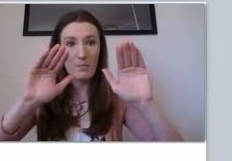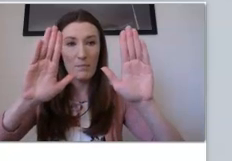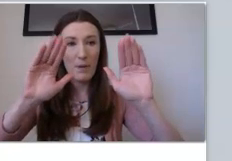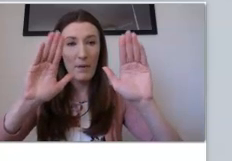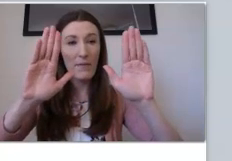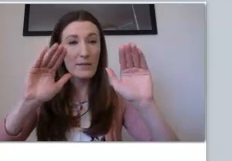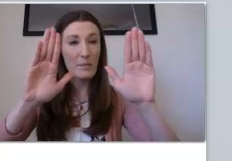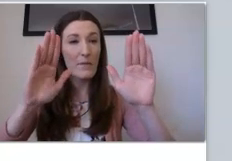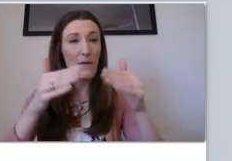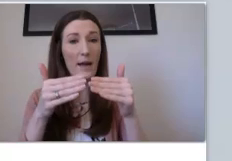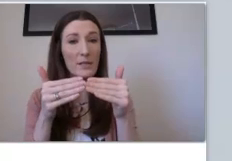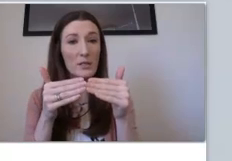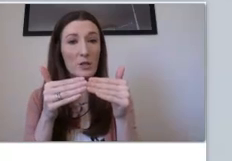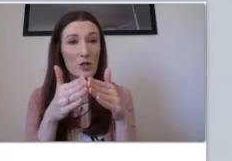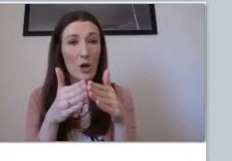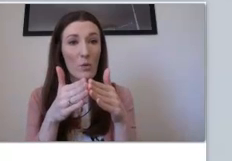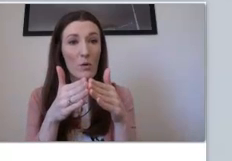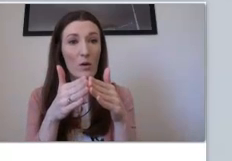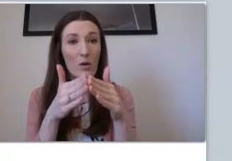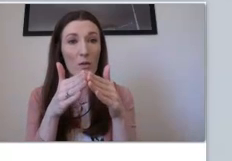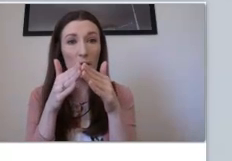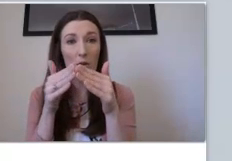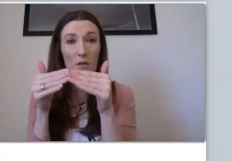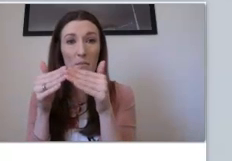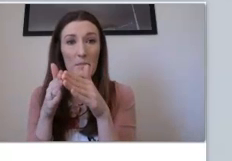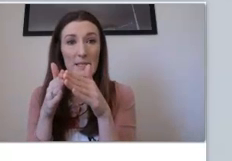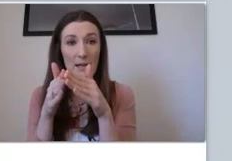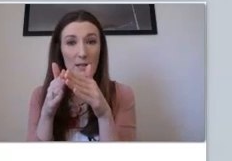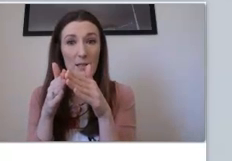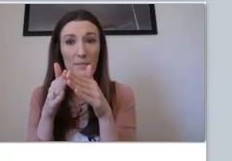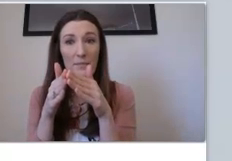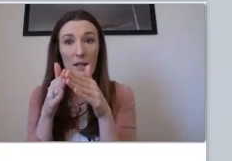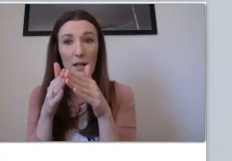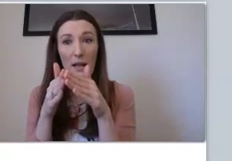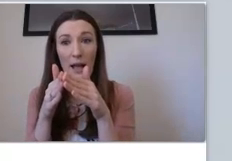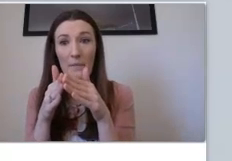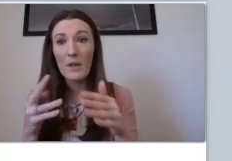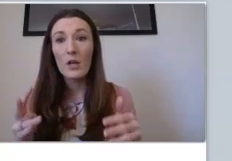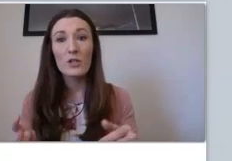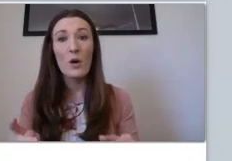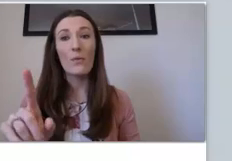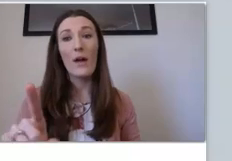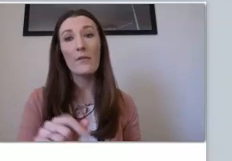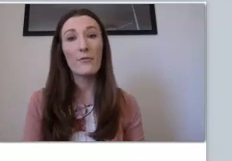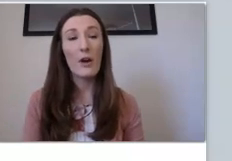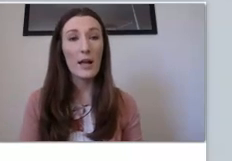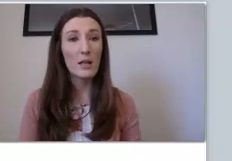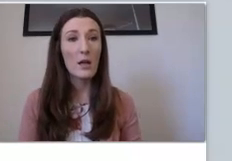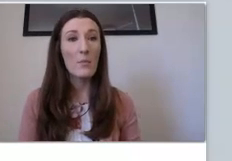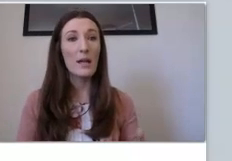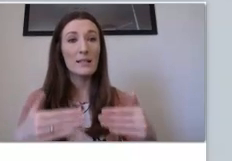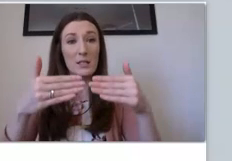use B5s and B5 to show little dents. Okay, so that